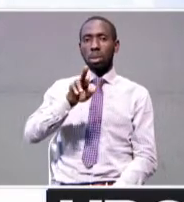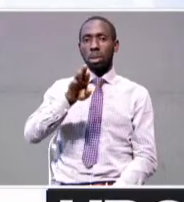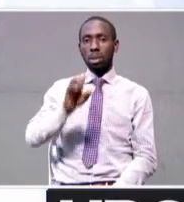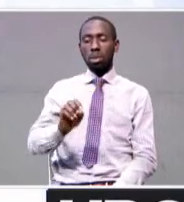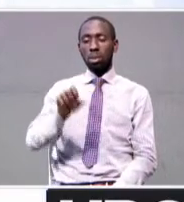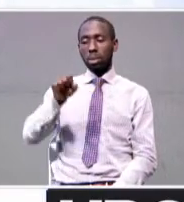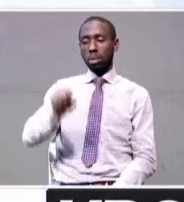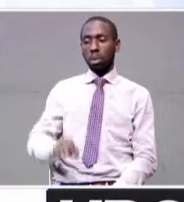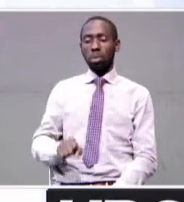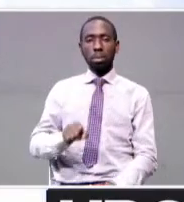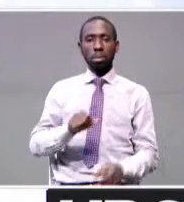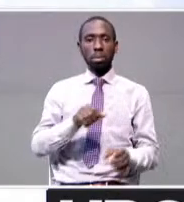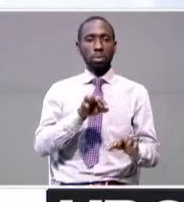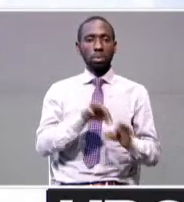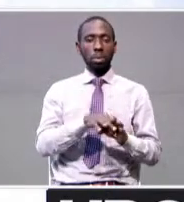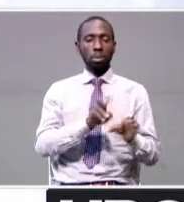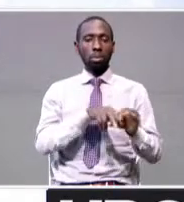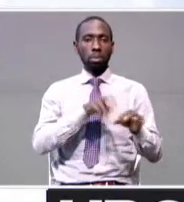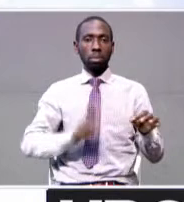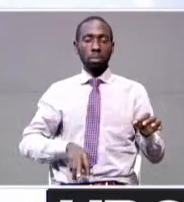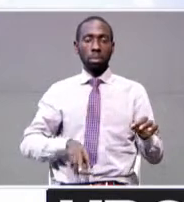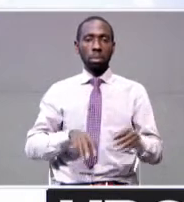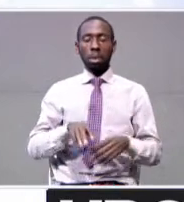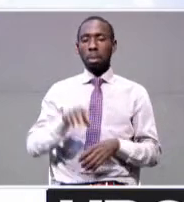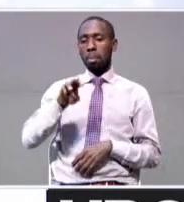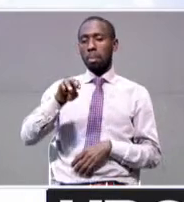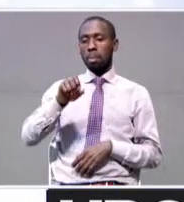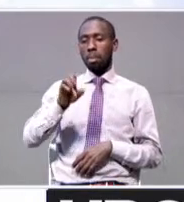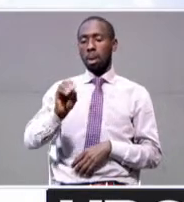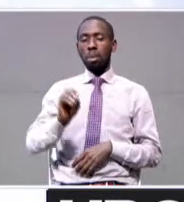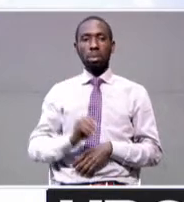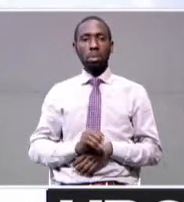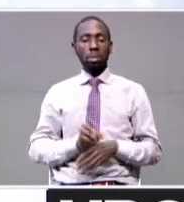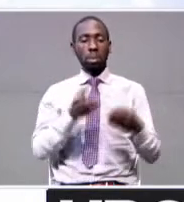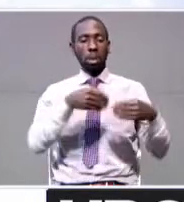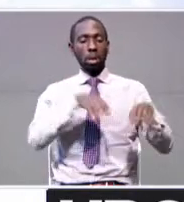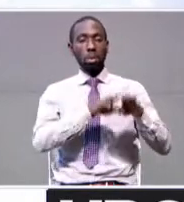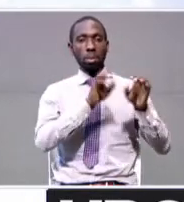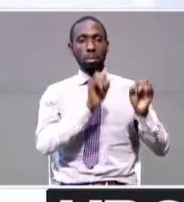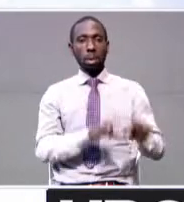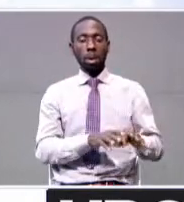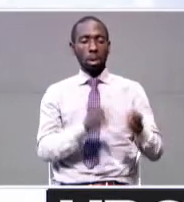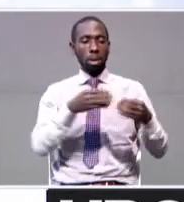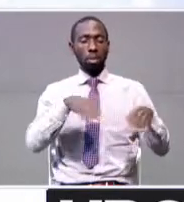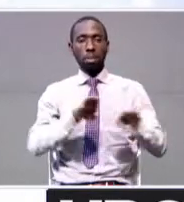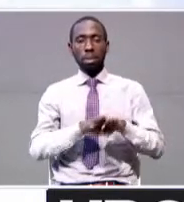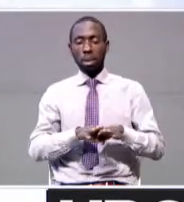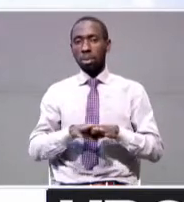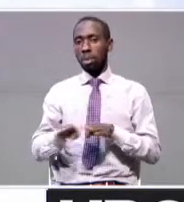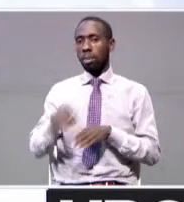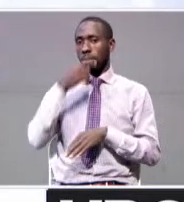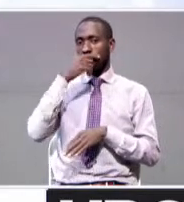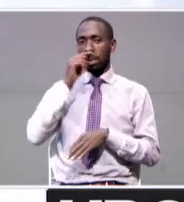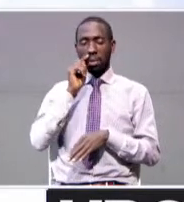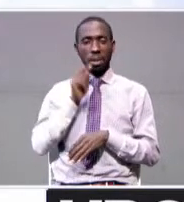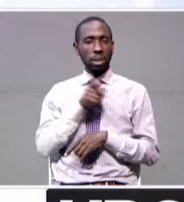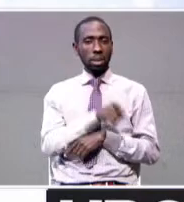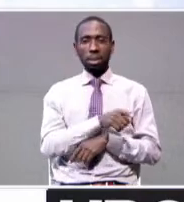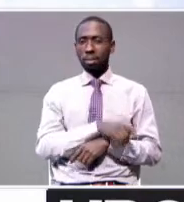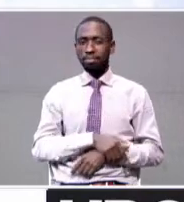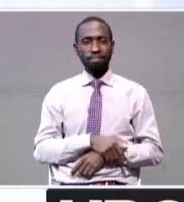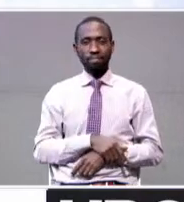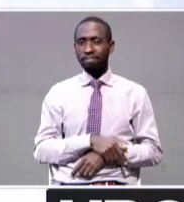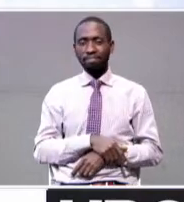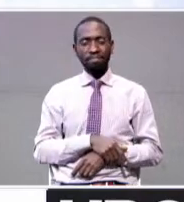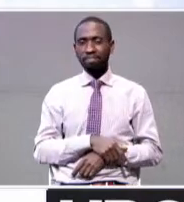obwesige. Okukola kino bawakanya endagaano Mao gye yakola ne President Museveni nga bagamba nti yabalyamu olukwe n'atunda ekibiina kya